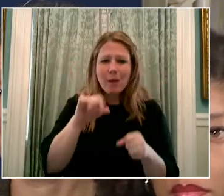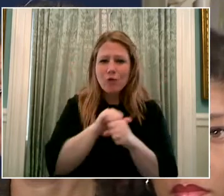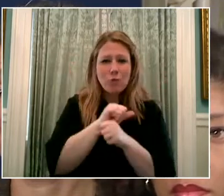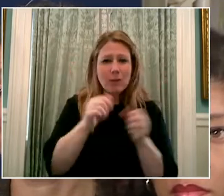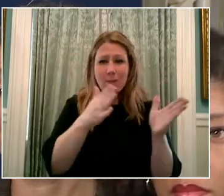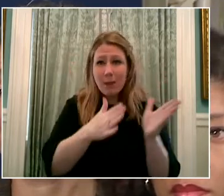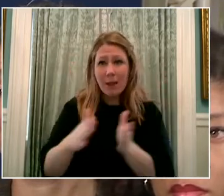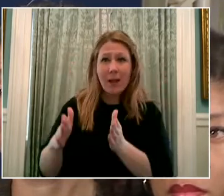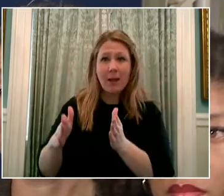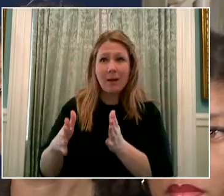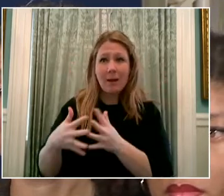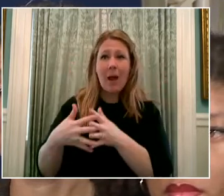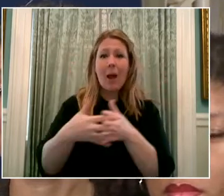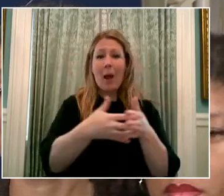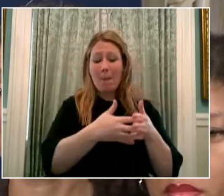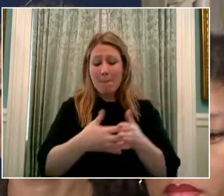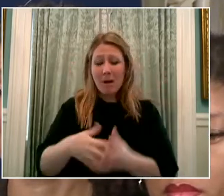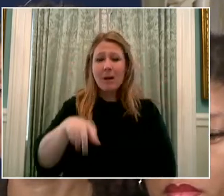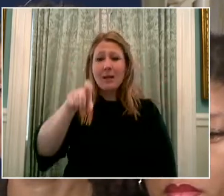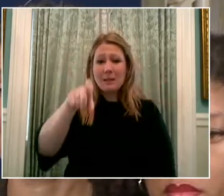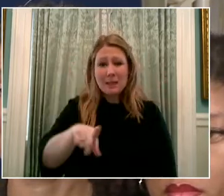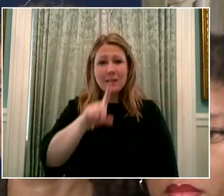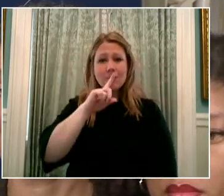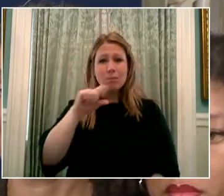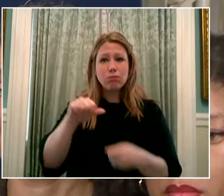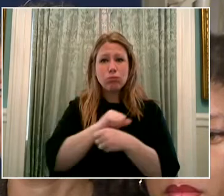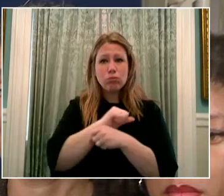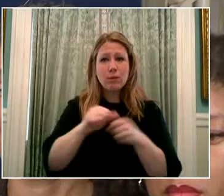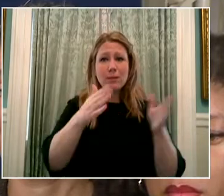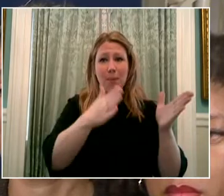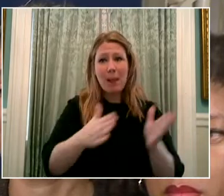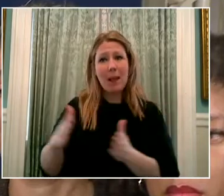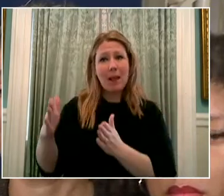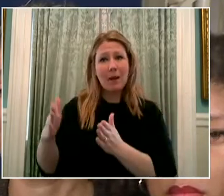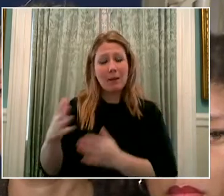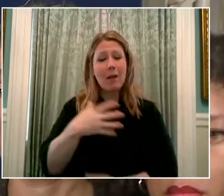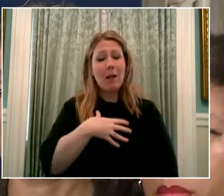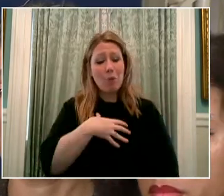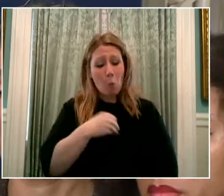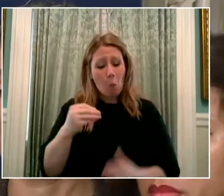America deserves a plan. And the White House needs to give us that plan.